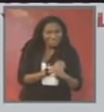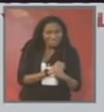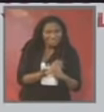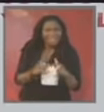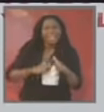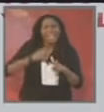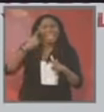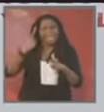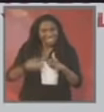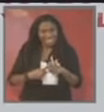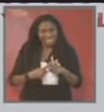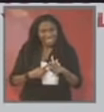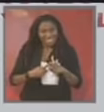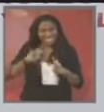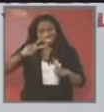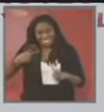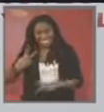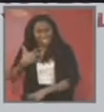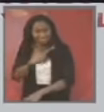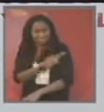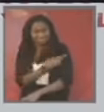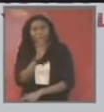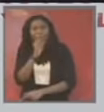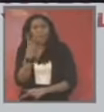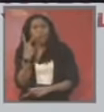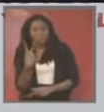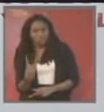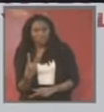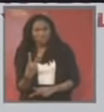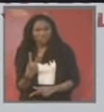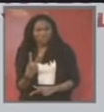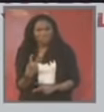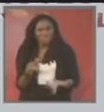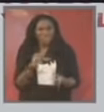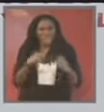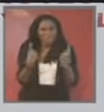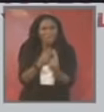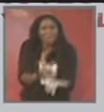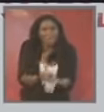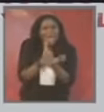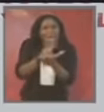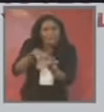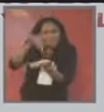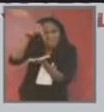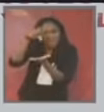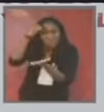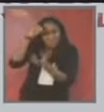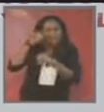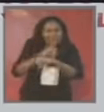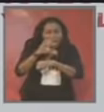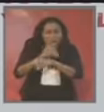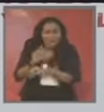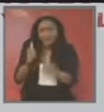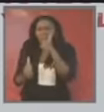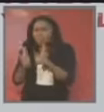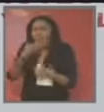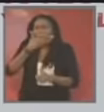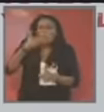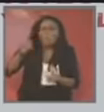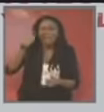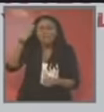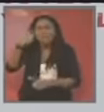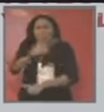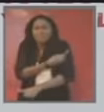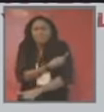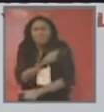of MMR to 1 year and the second dose to 2 years. So similarly, we continue to have that tag. We meet usually every quarter,